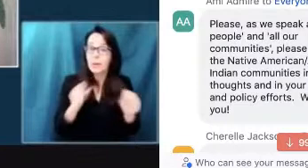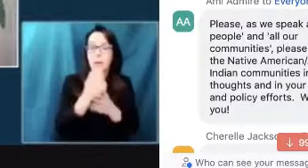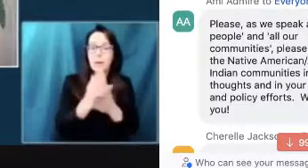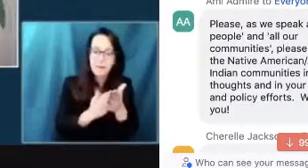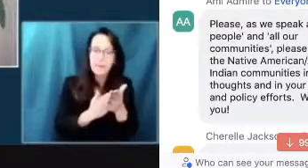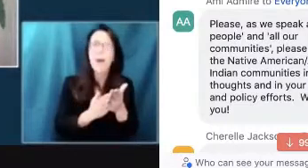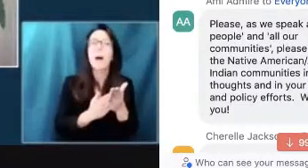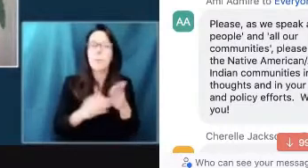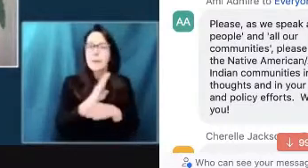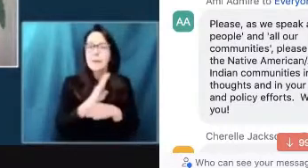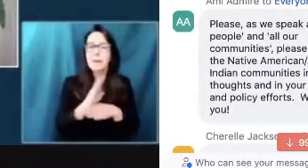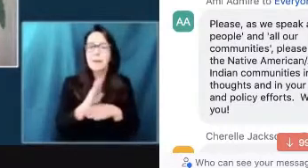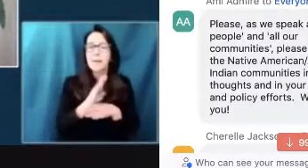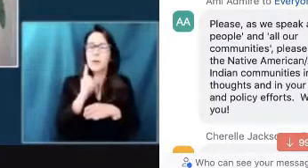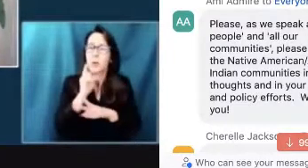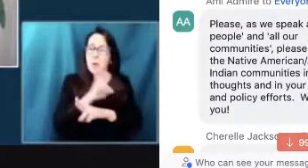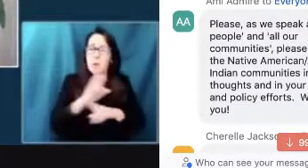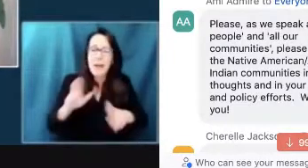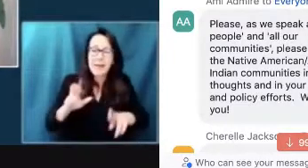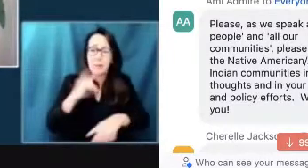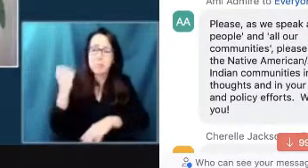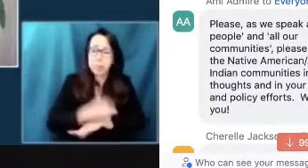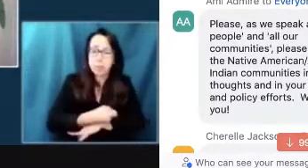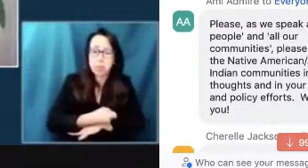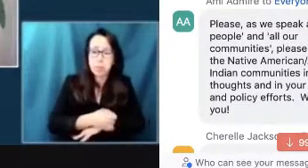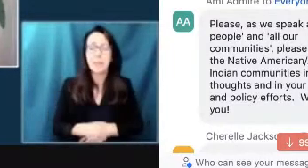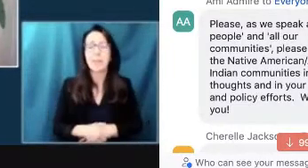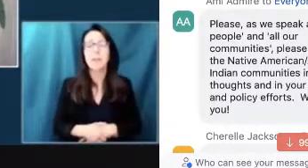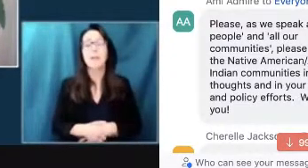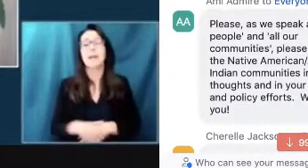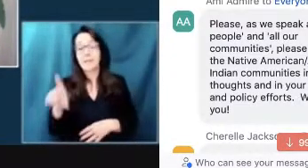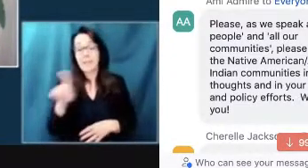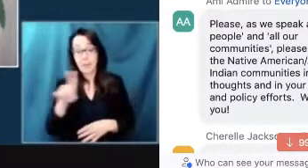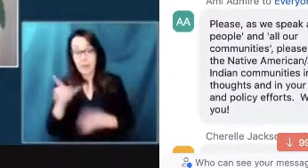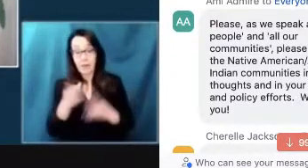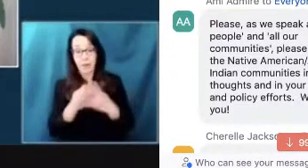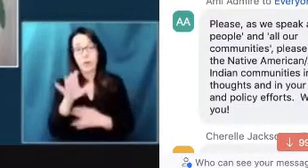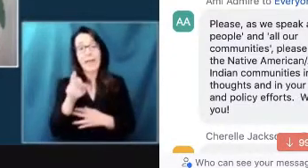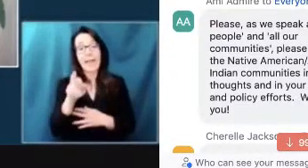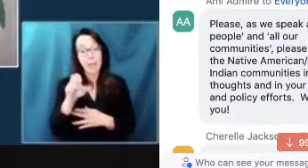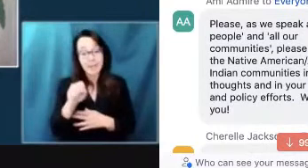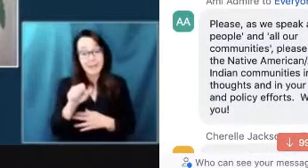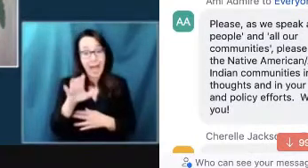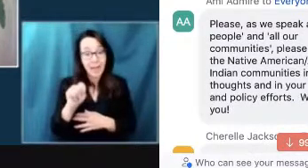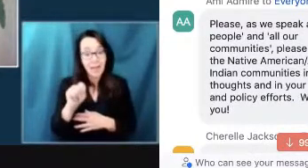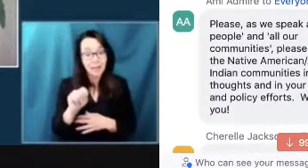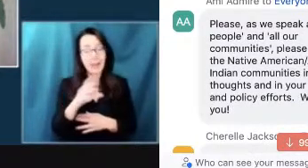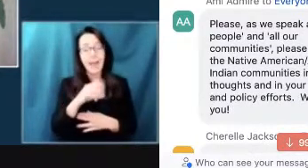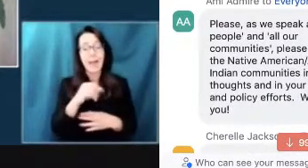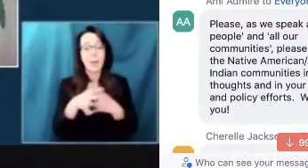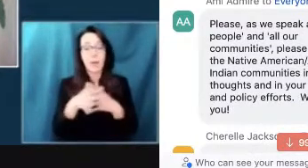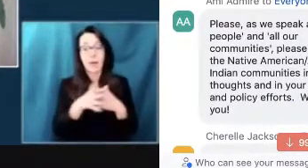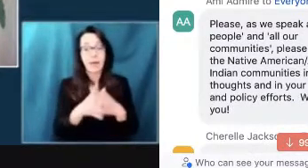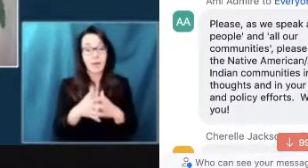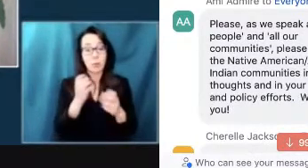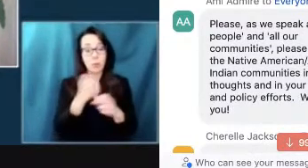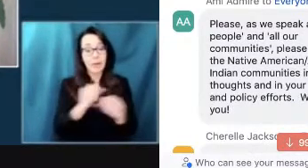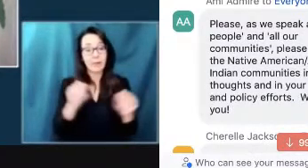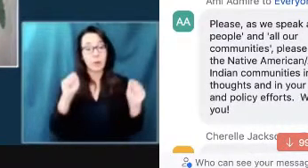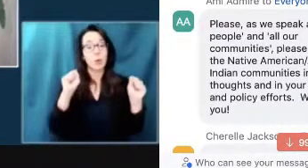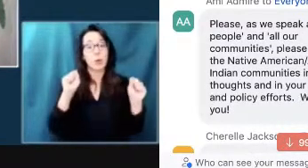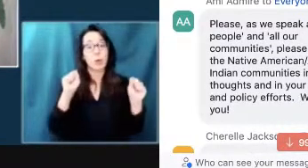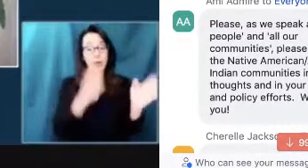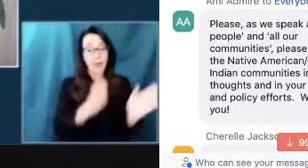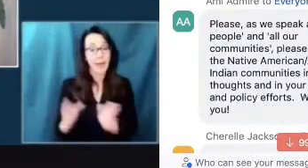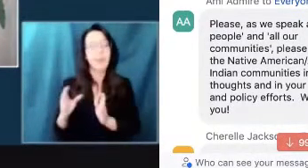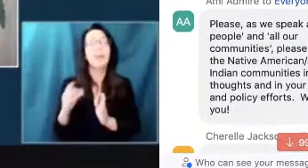the brink of collapse. Democrats, through the CARES Act and the American Rescue Plan, have provided a lifeline to